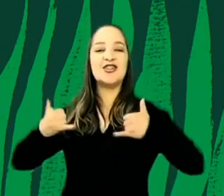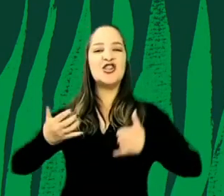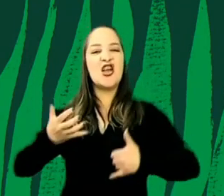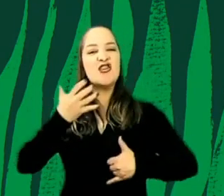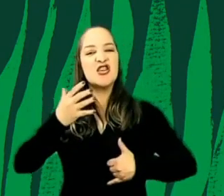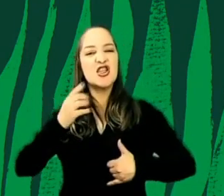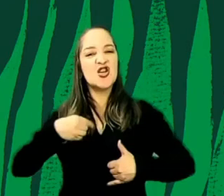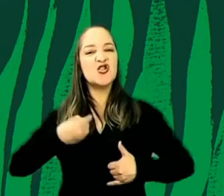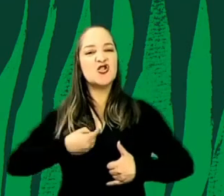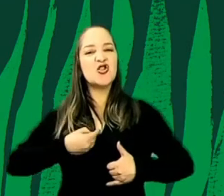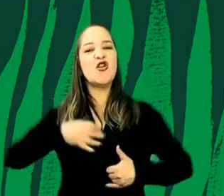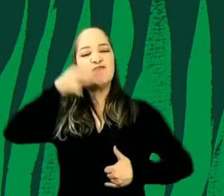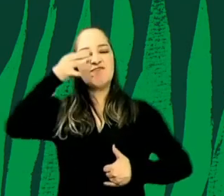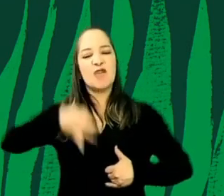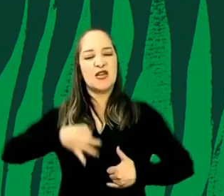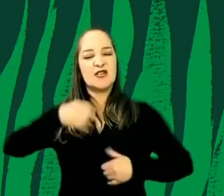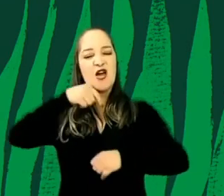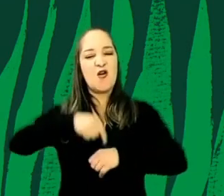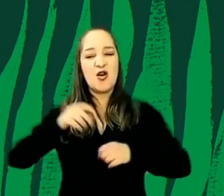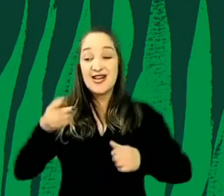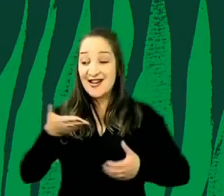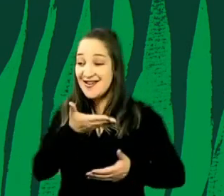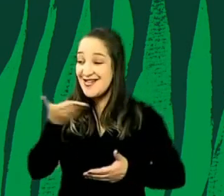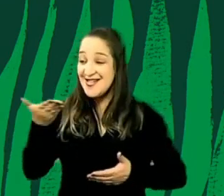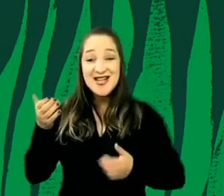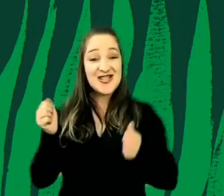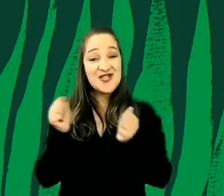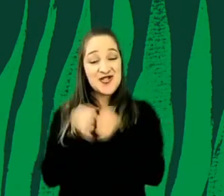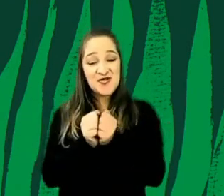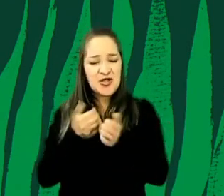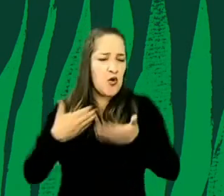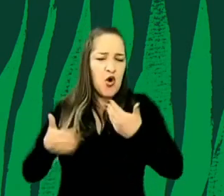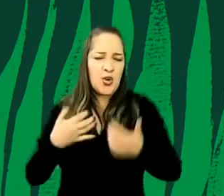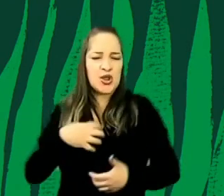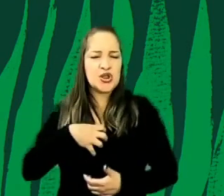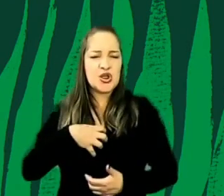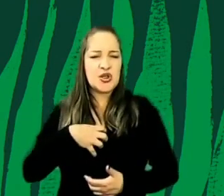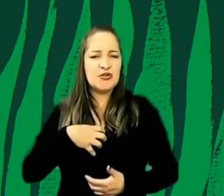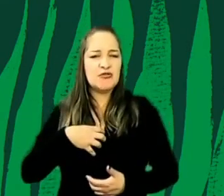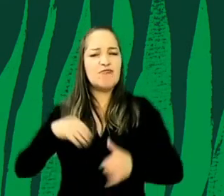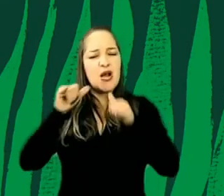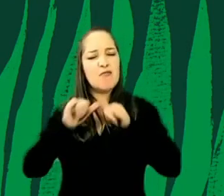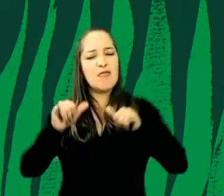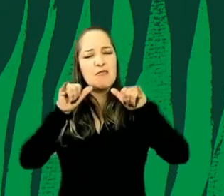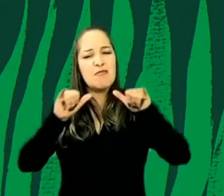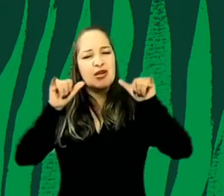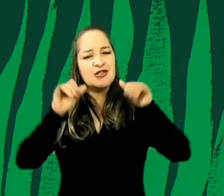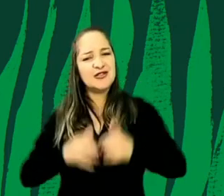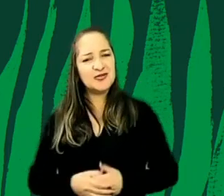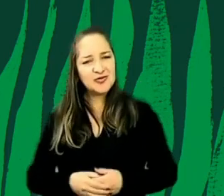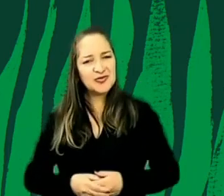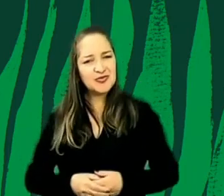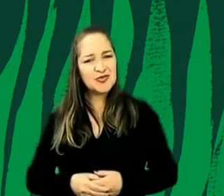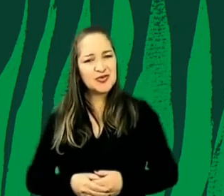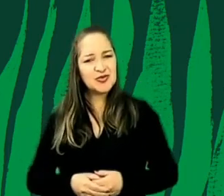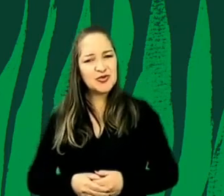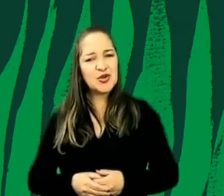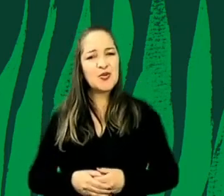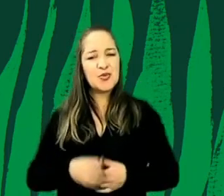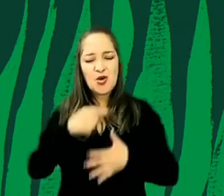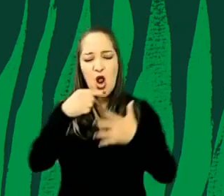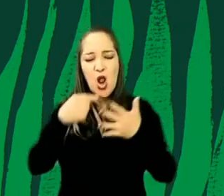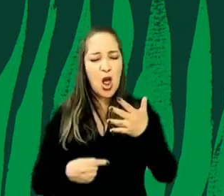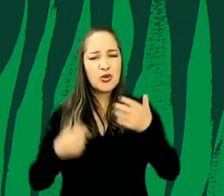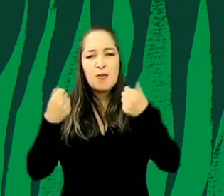any means necessary. You know, quoting Malcolm X, you know, by any means necessary, we get to have an hour